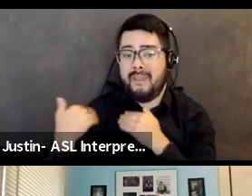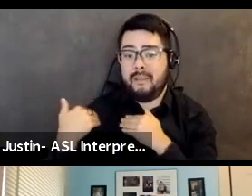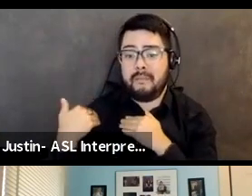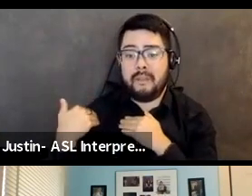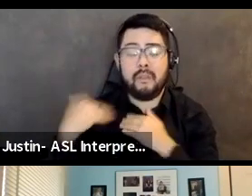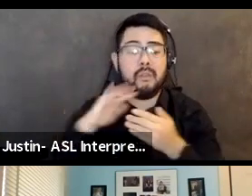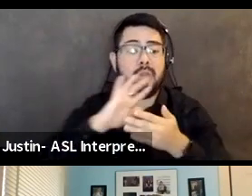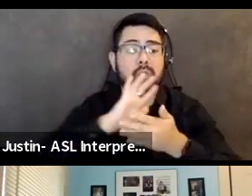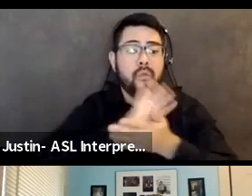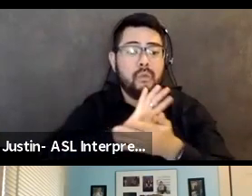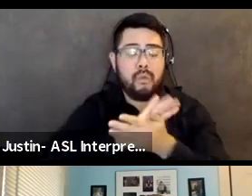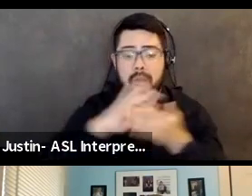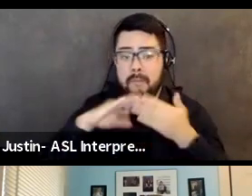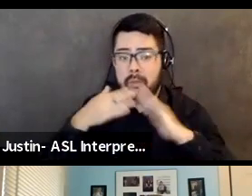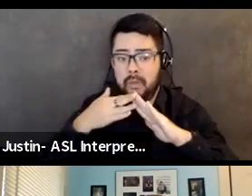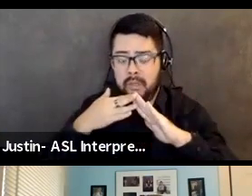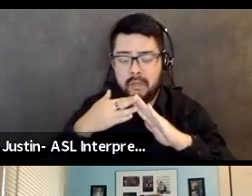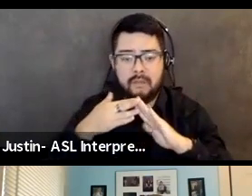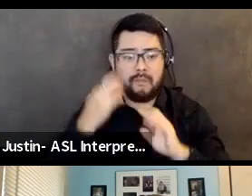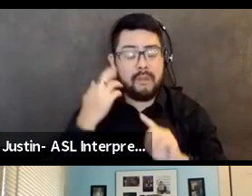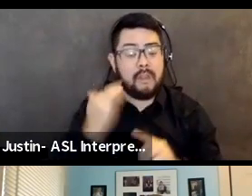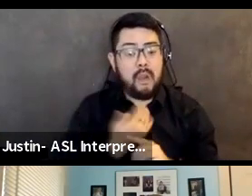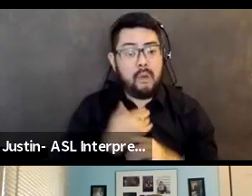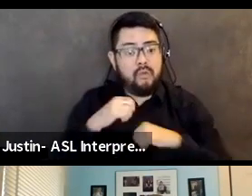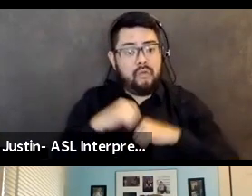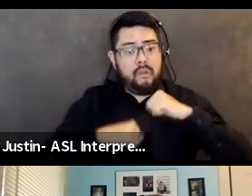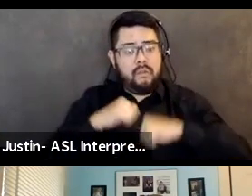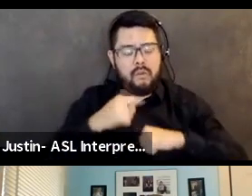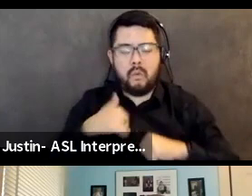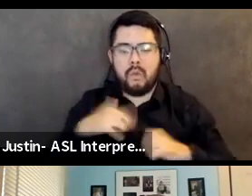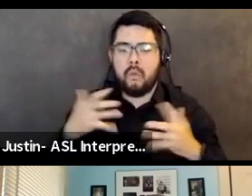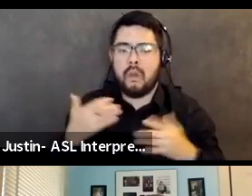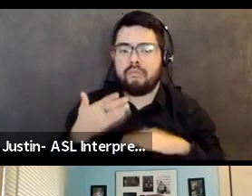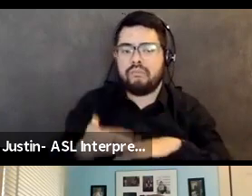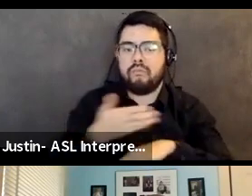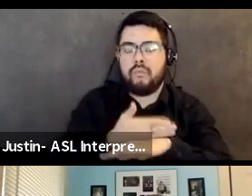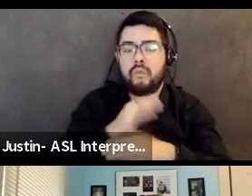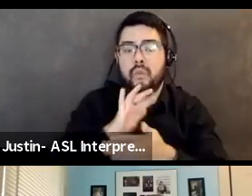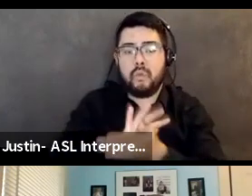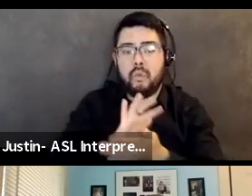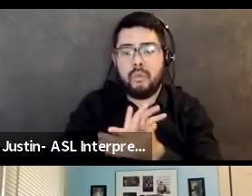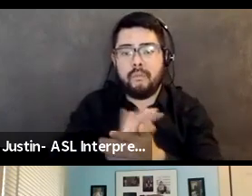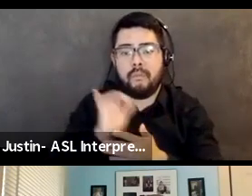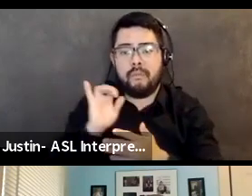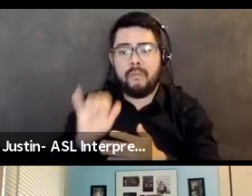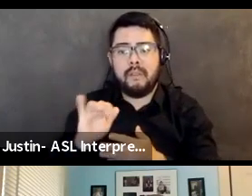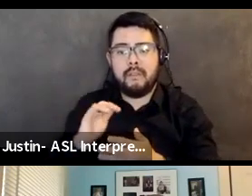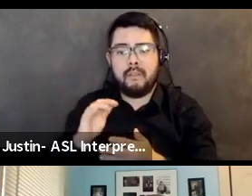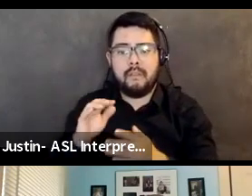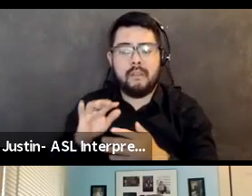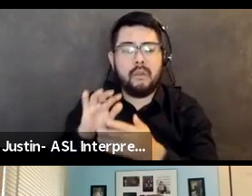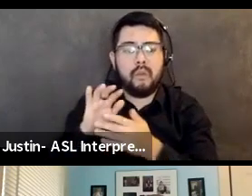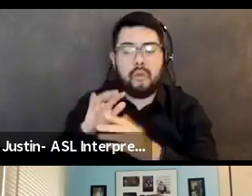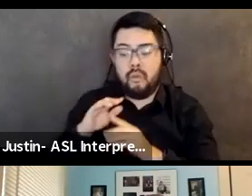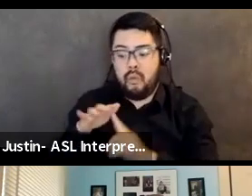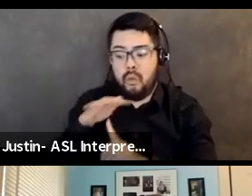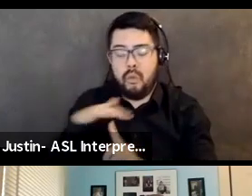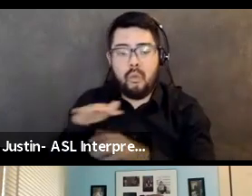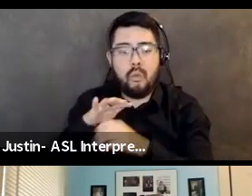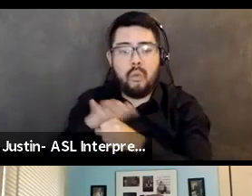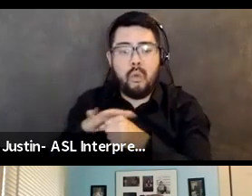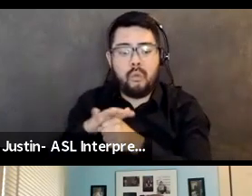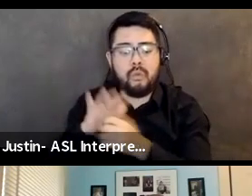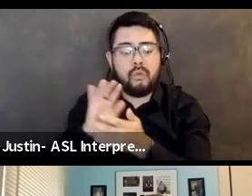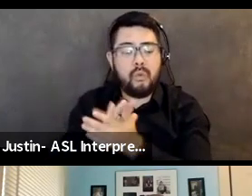given our structure to support school improvement that's the core job of a local school council and that's just as true for this important